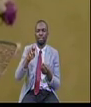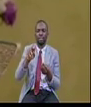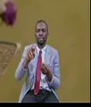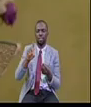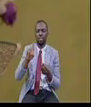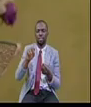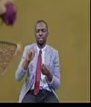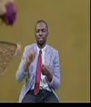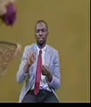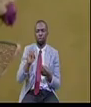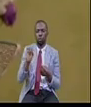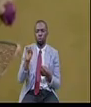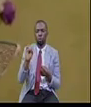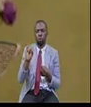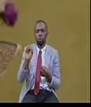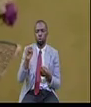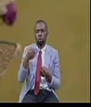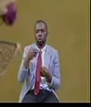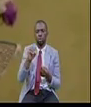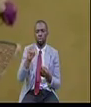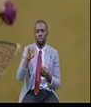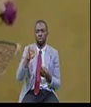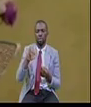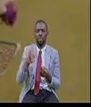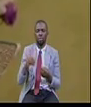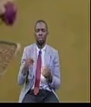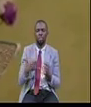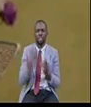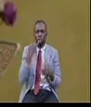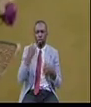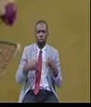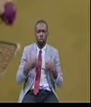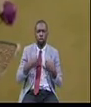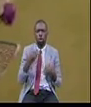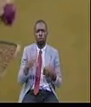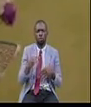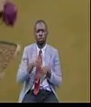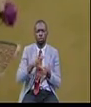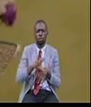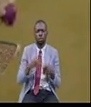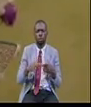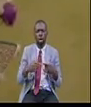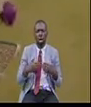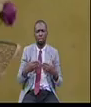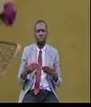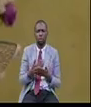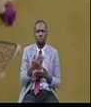It is the joy of the church to have new people in our midst today.